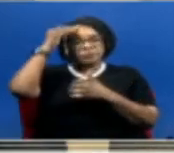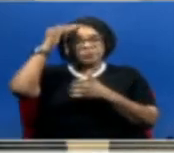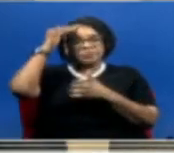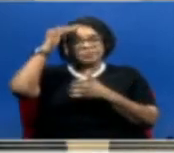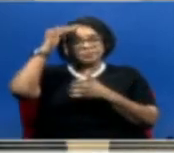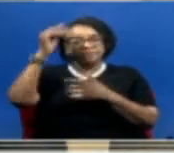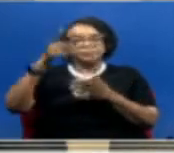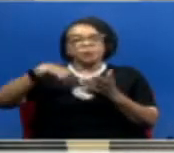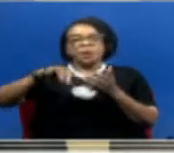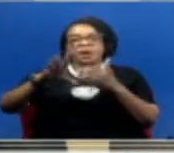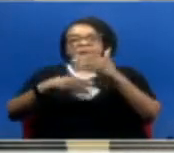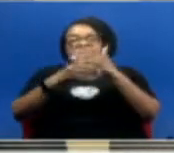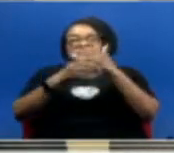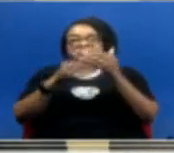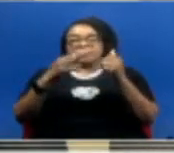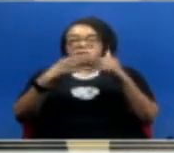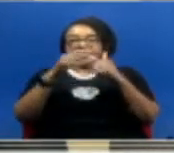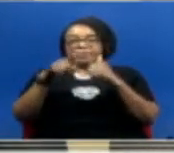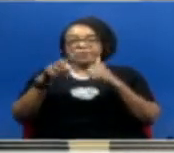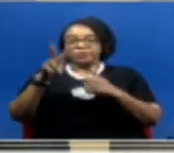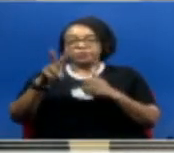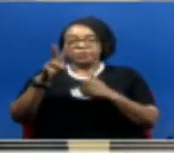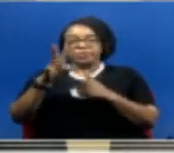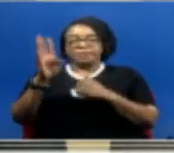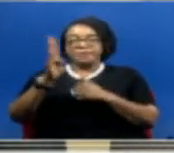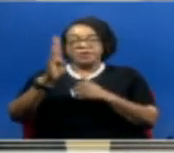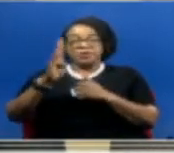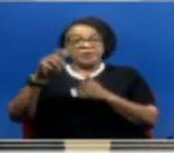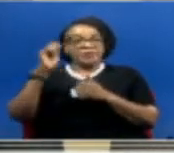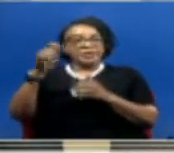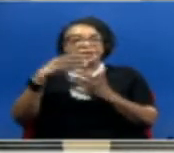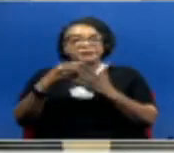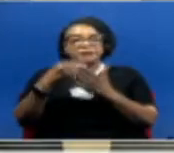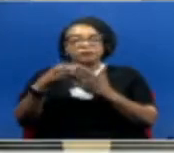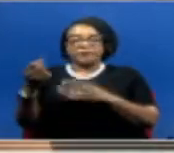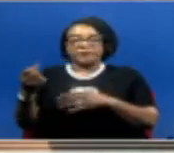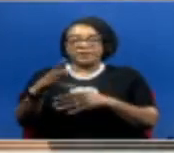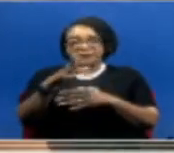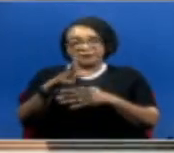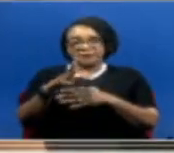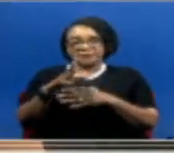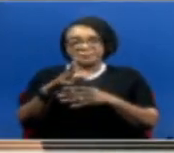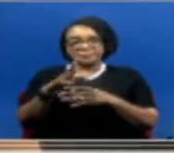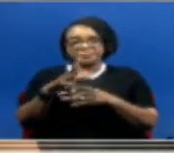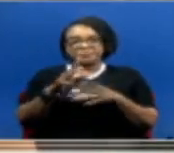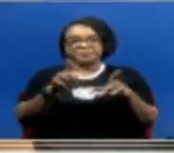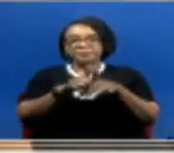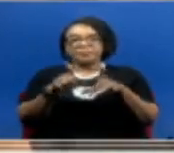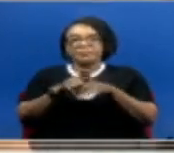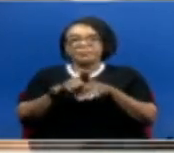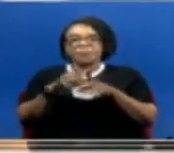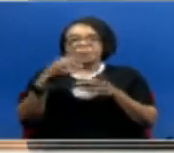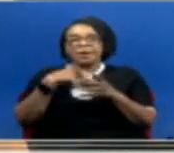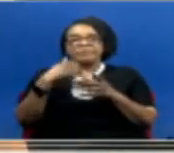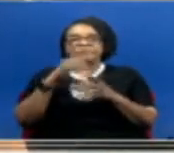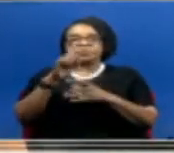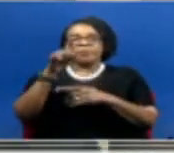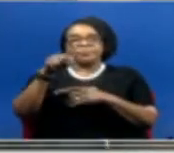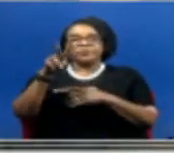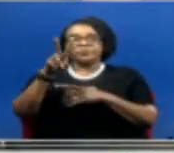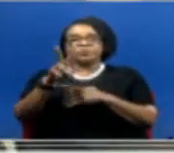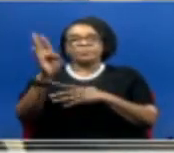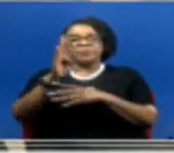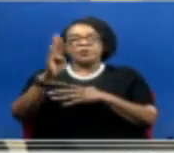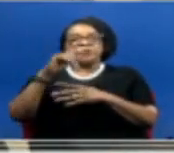adding 8.25 billion Kenya shillings into fertilizer subsidy. We are provisioned over 1.2 billion Kenya